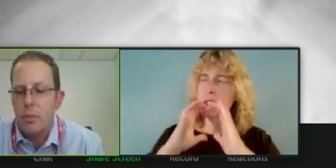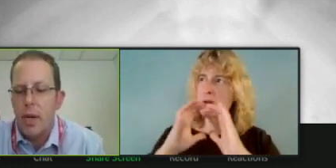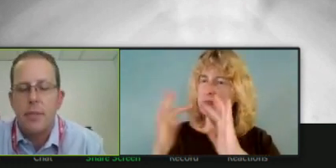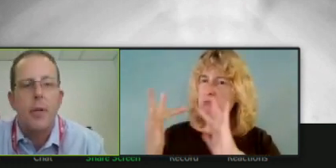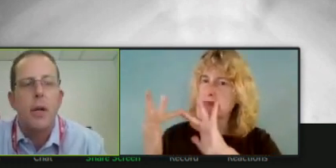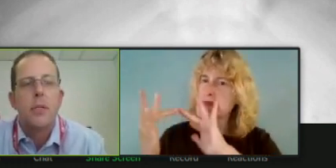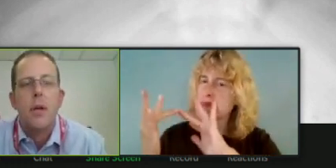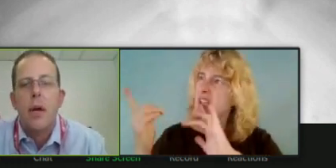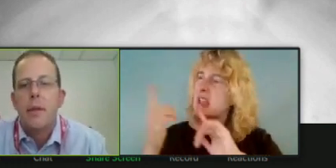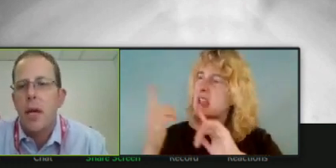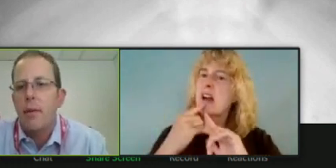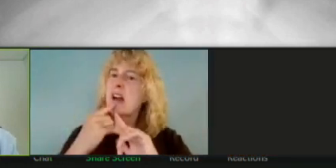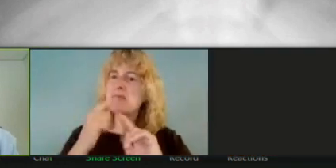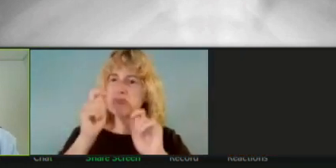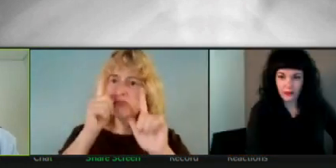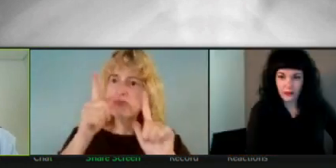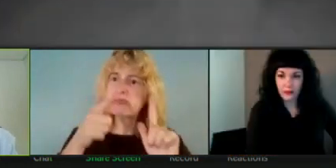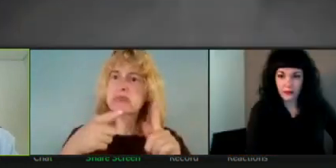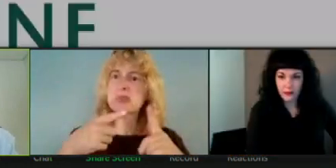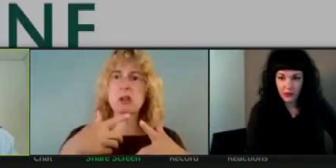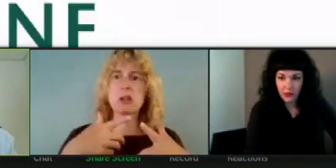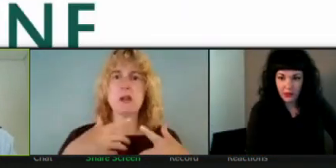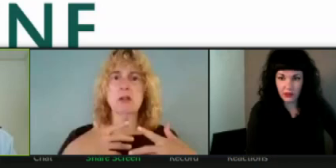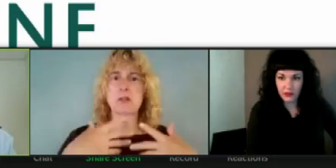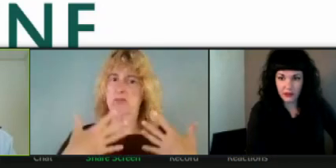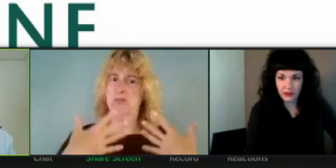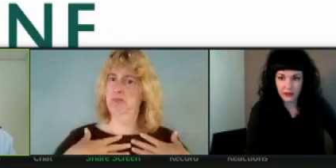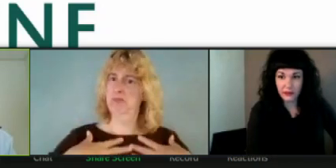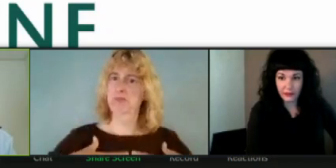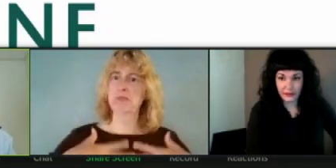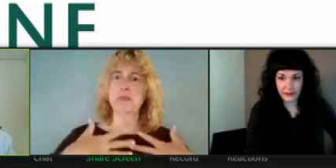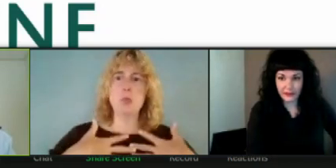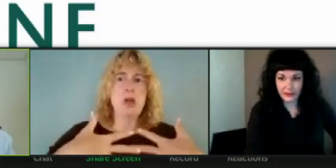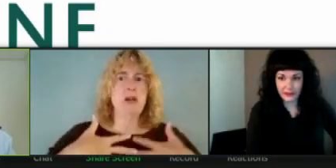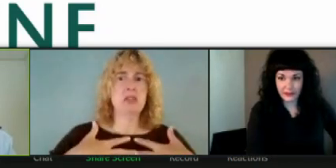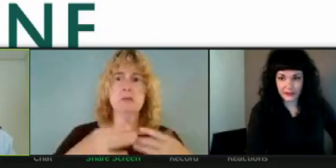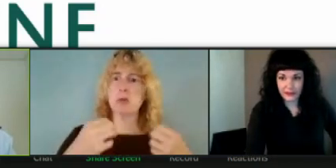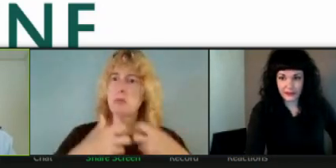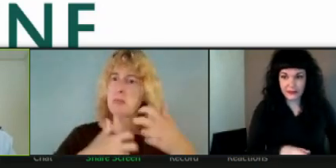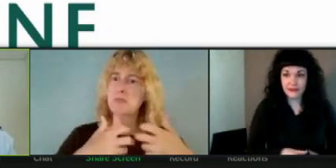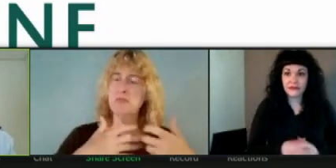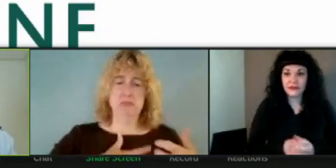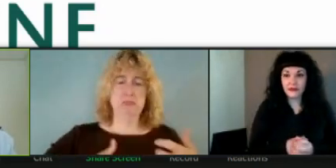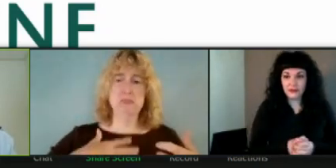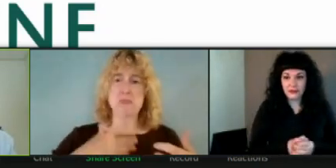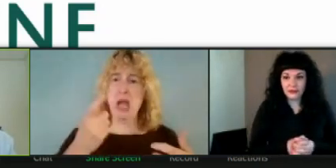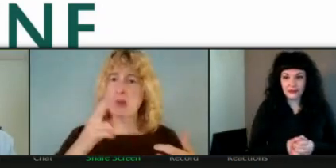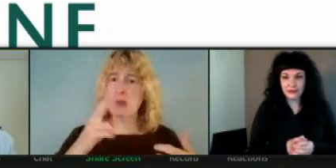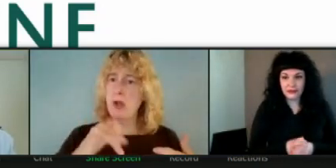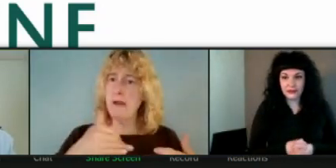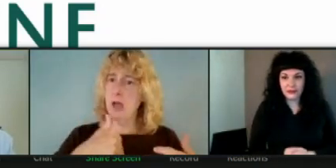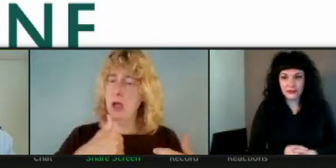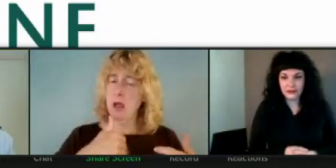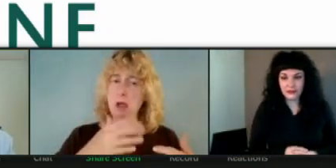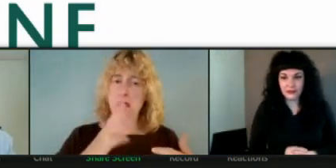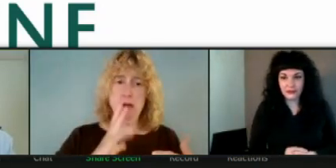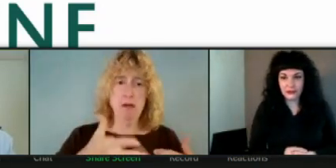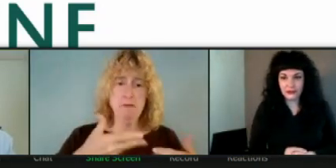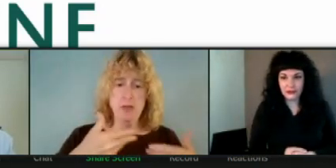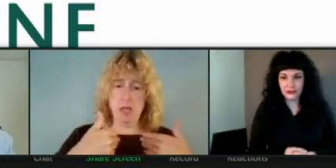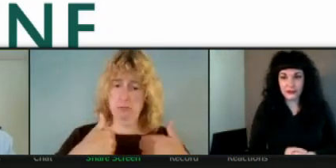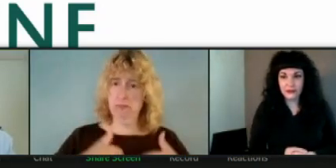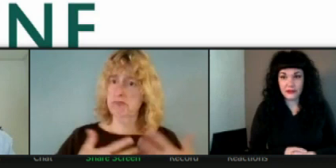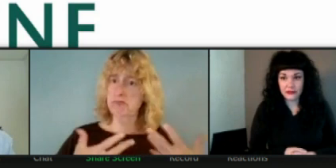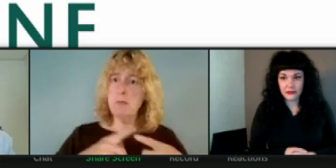was a surprise for us to have a patient with a normal chest X-rays. He had had an abdominal ultrasound, which just showed